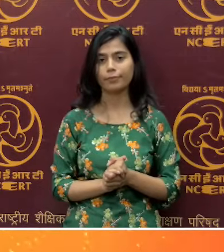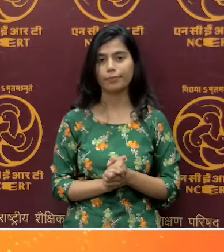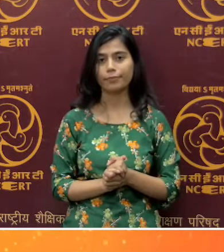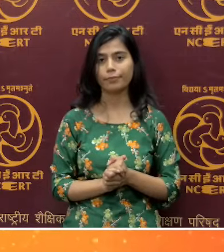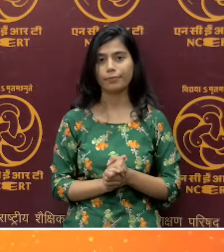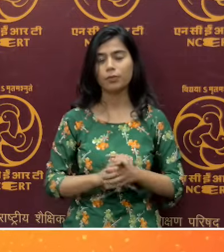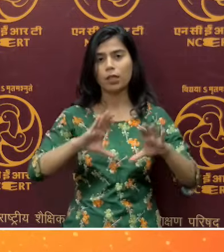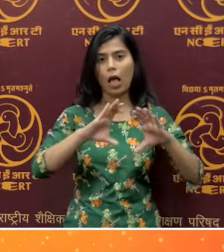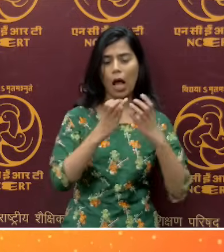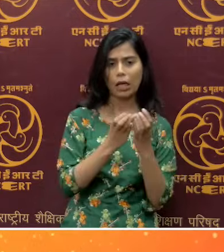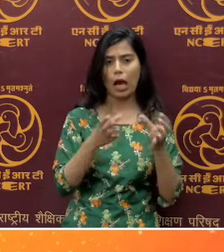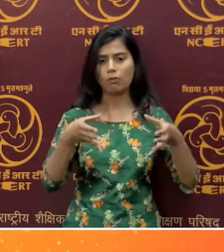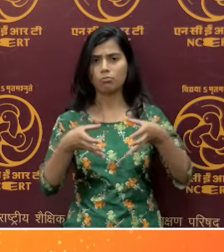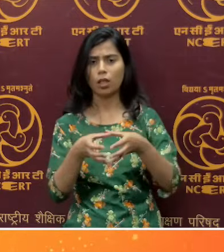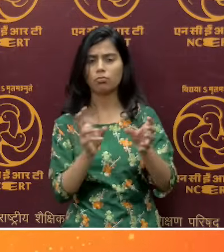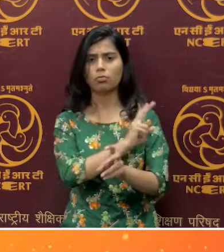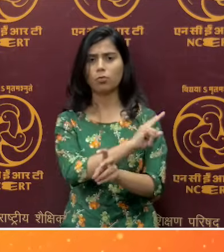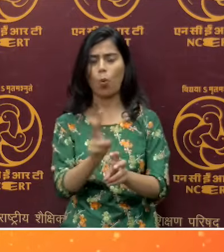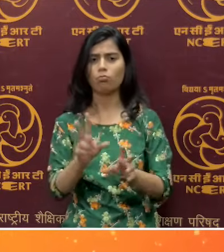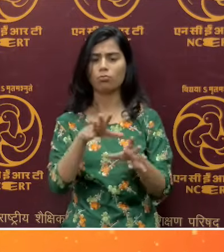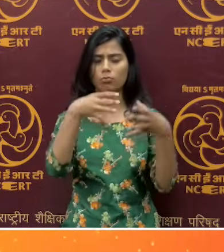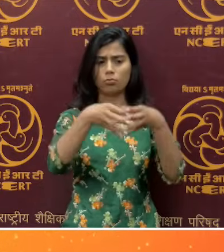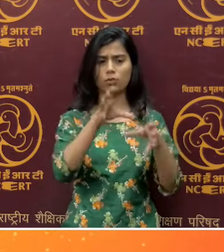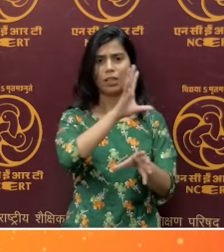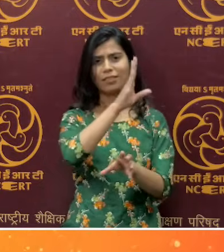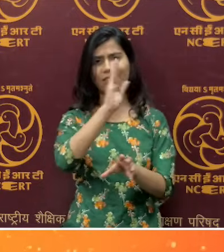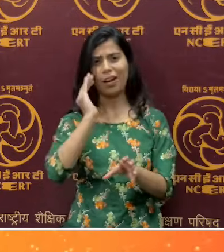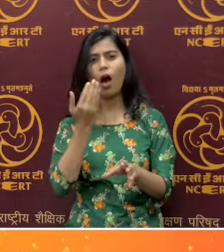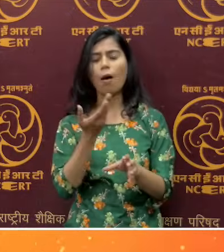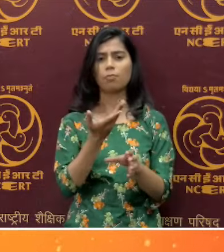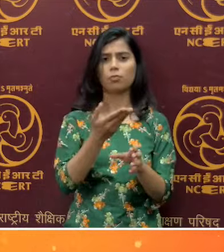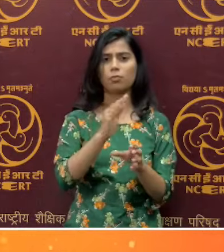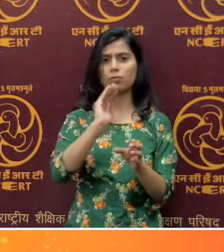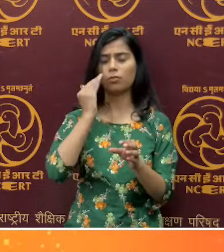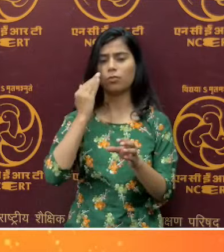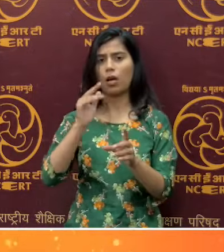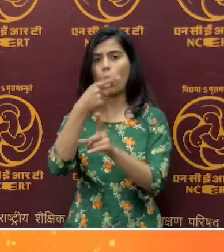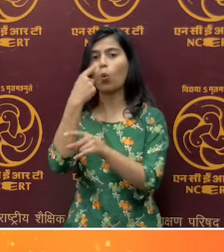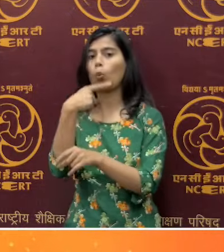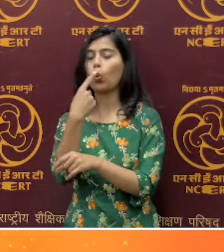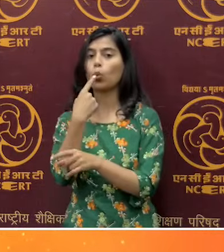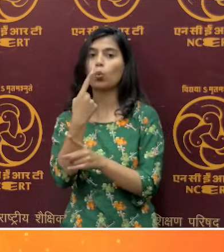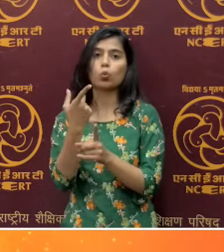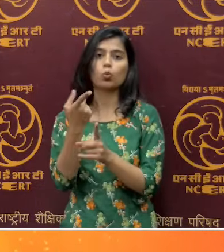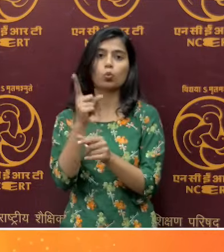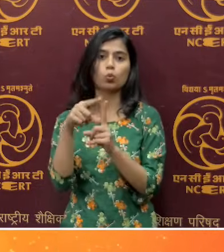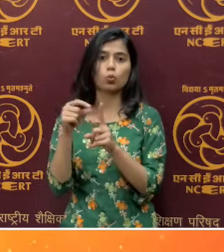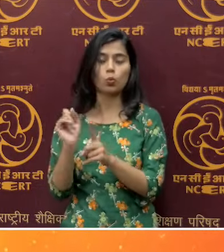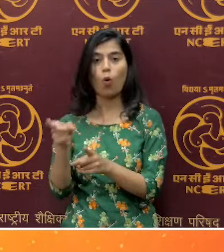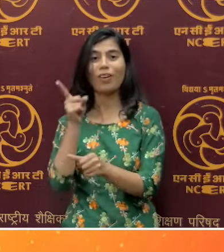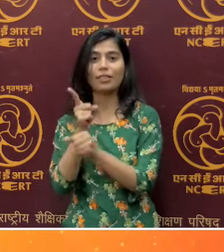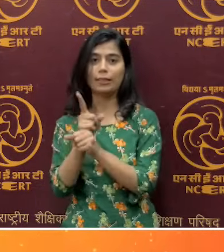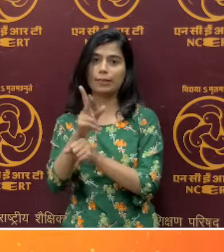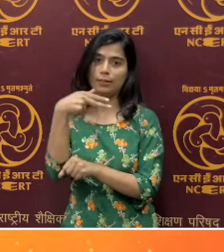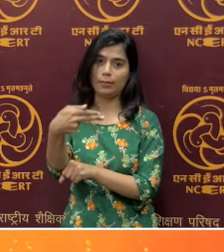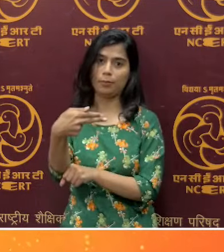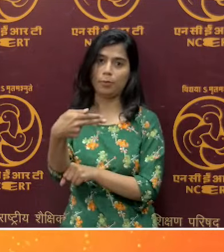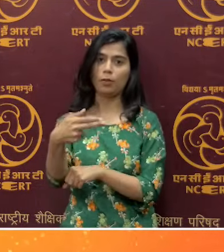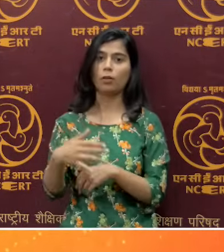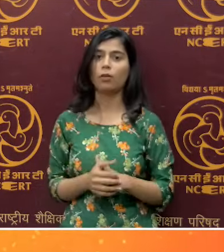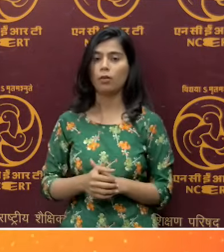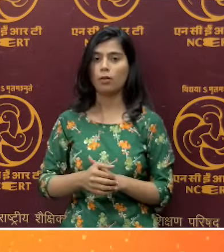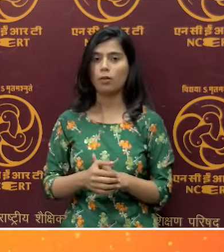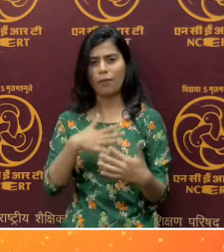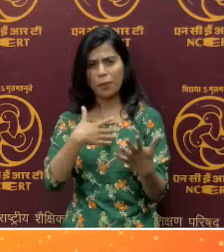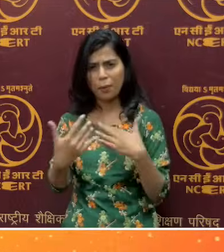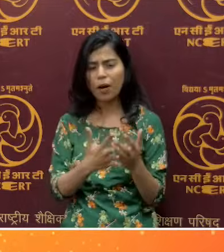that the class, section name, screening part 1 date, and the part 1 screening done by who, what is the teacher name. And you can see whatever